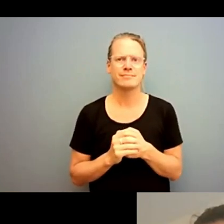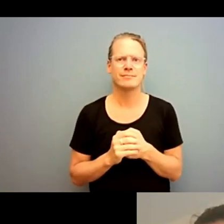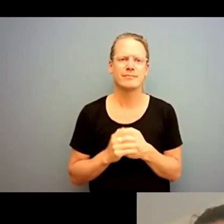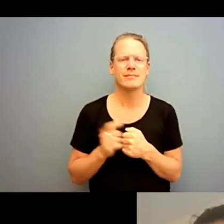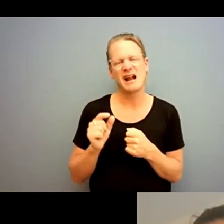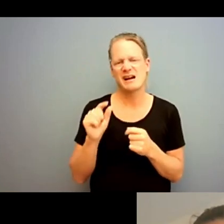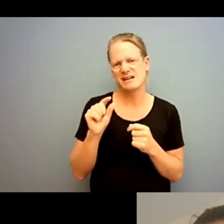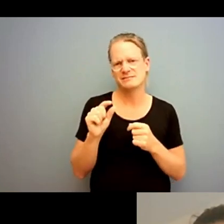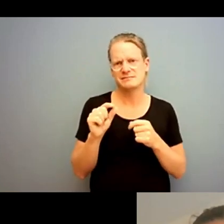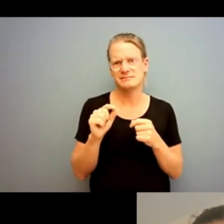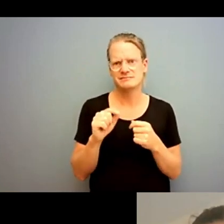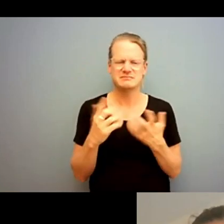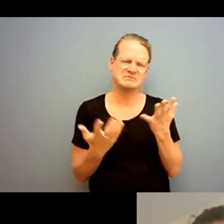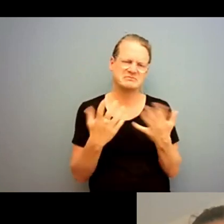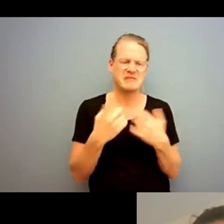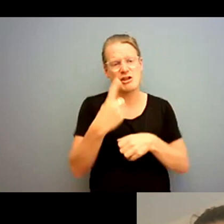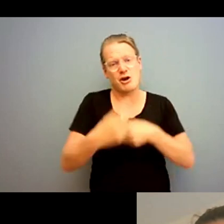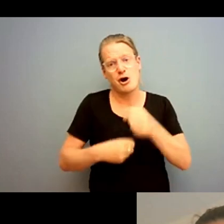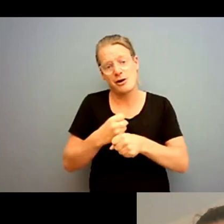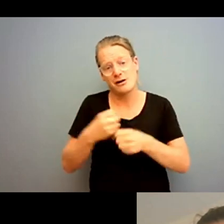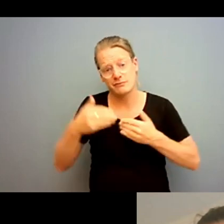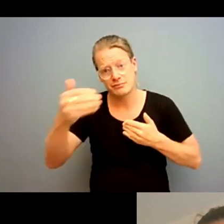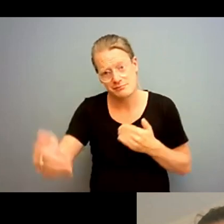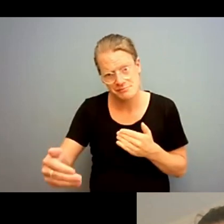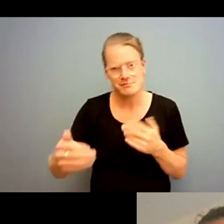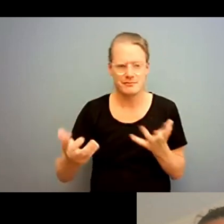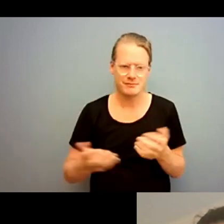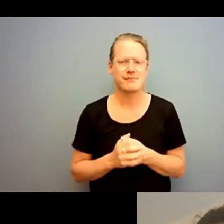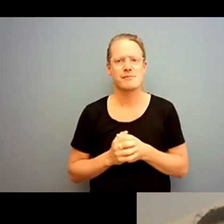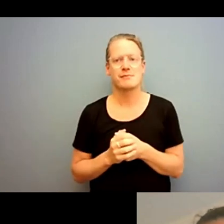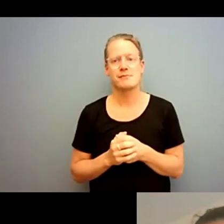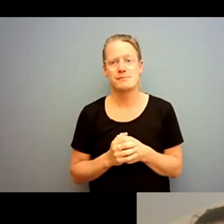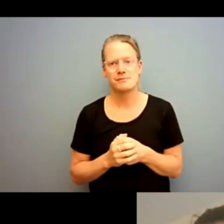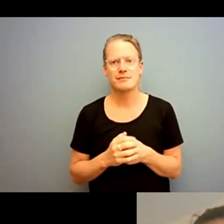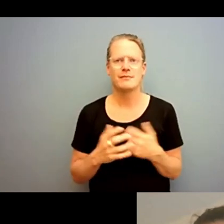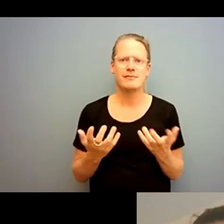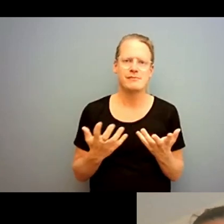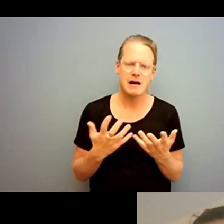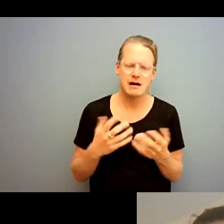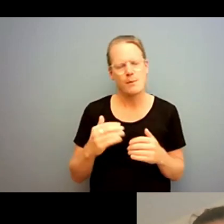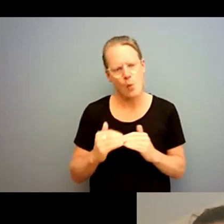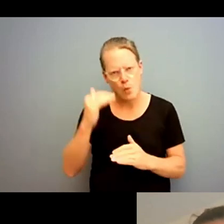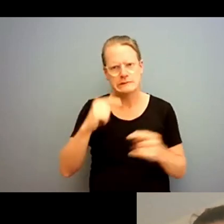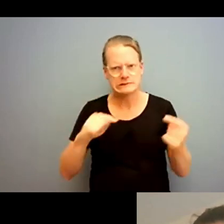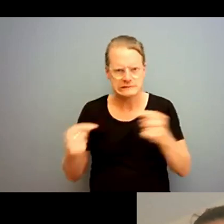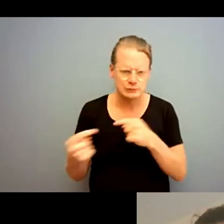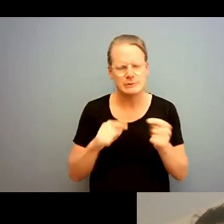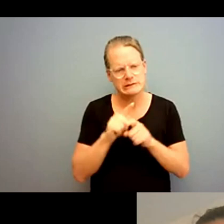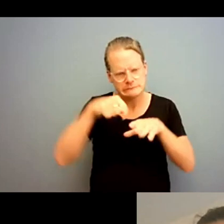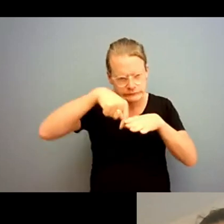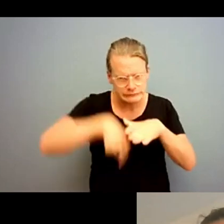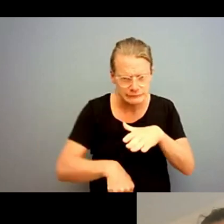us a lot of time, a lot of space to consult with you and people like you to see how we go about doing this,